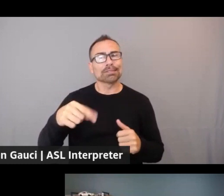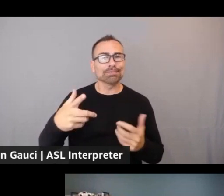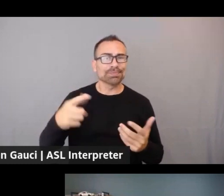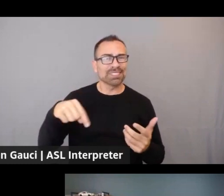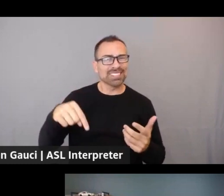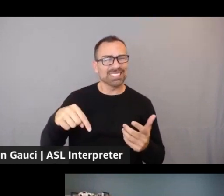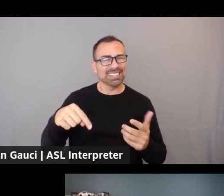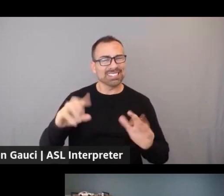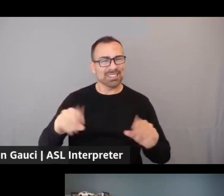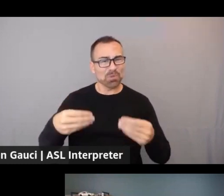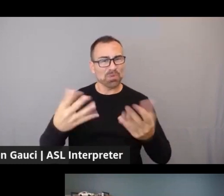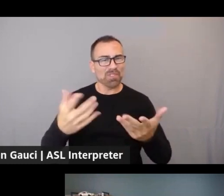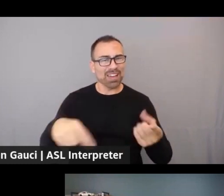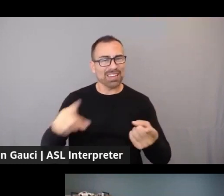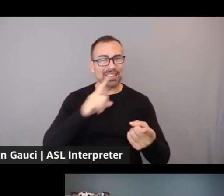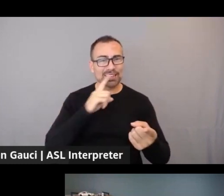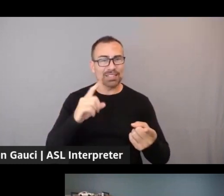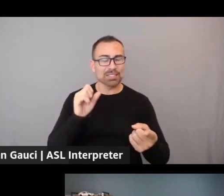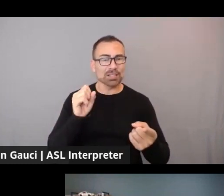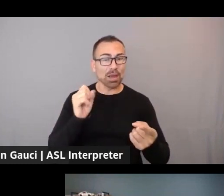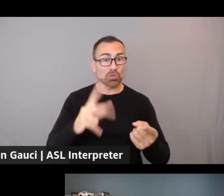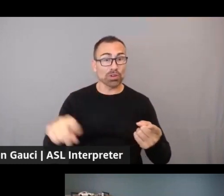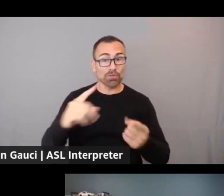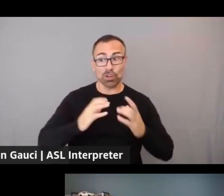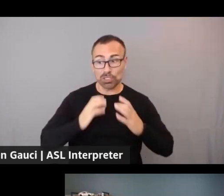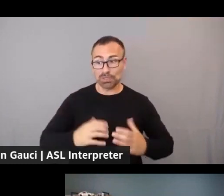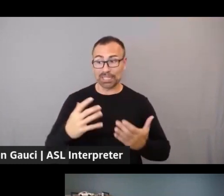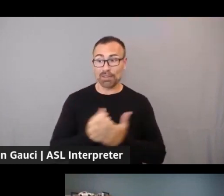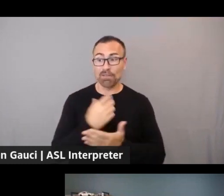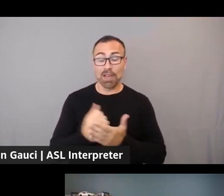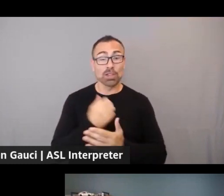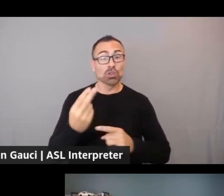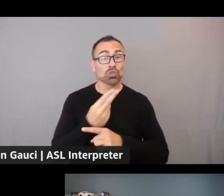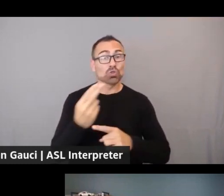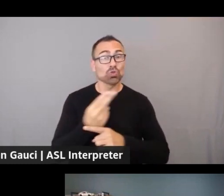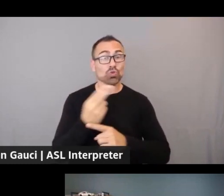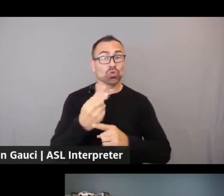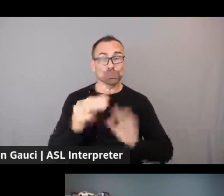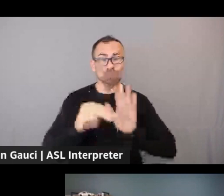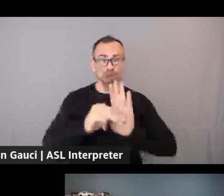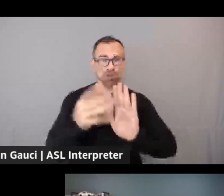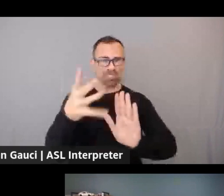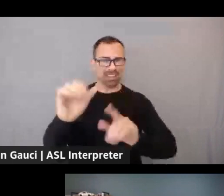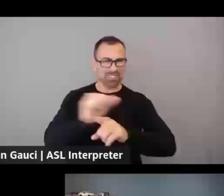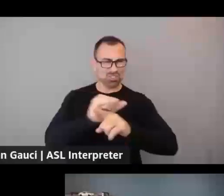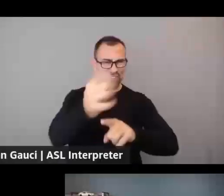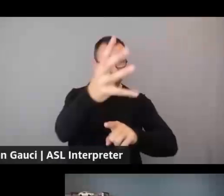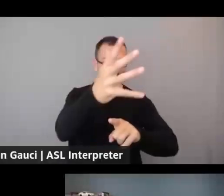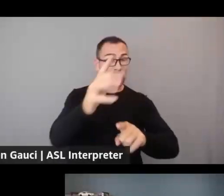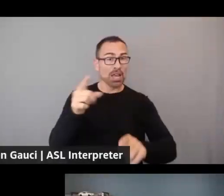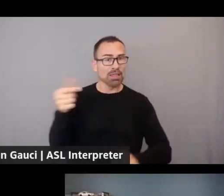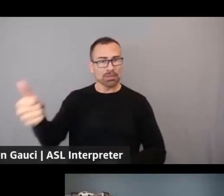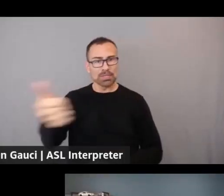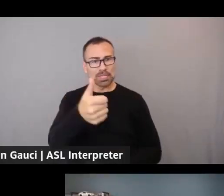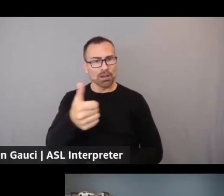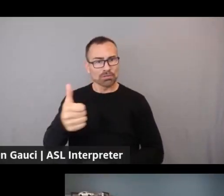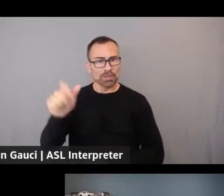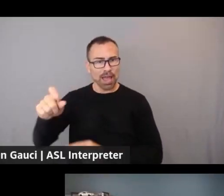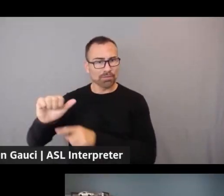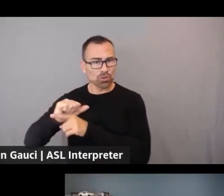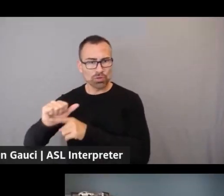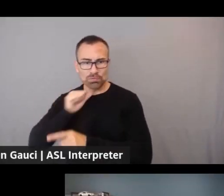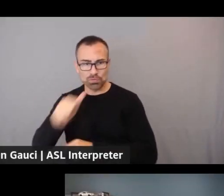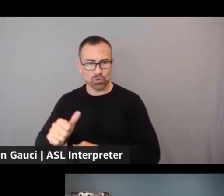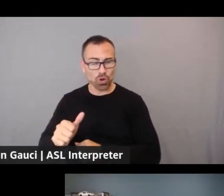option to use these pre-trained models rather than training something on their own from the start. And these models are